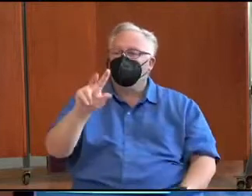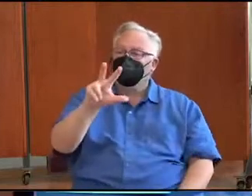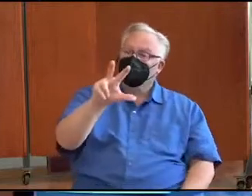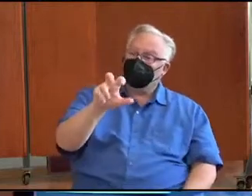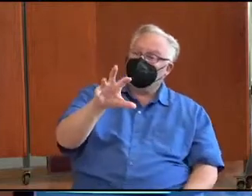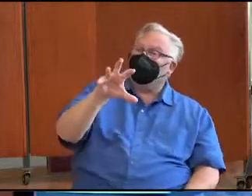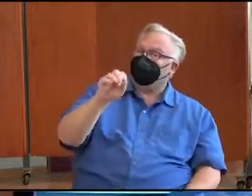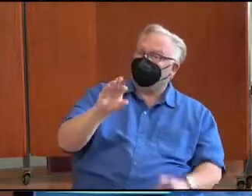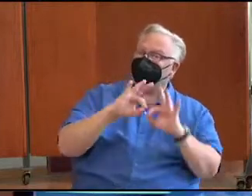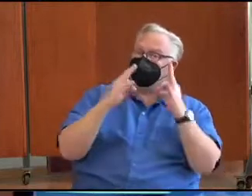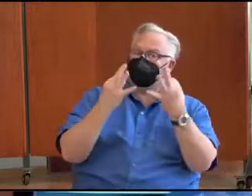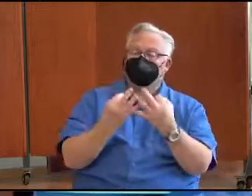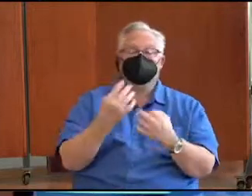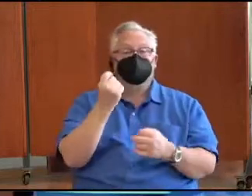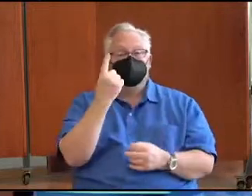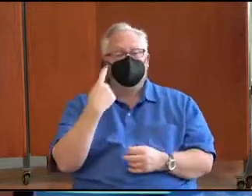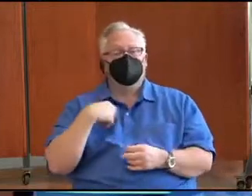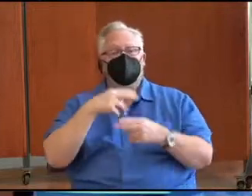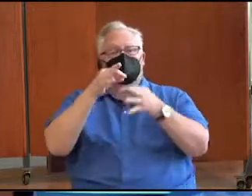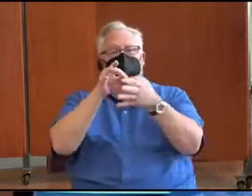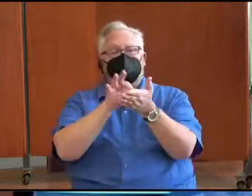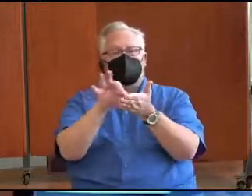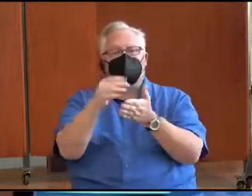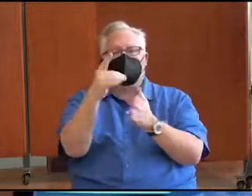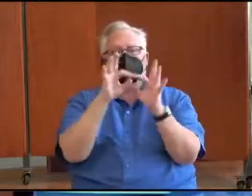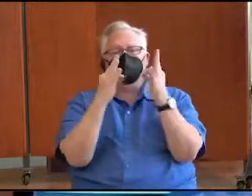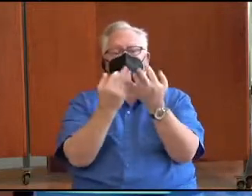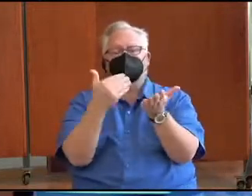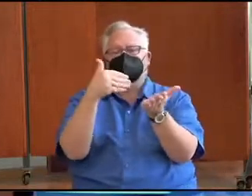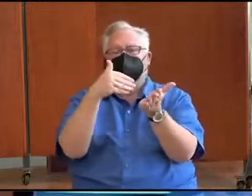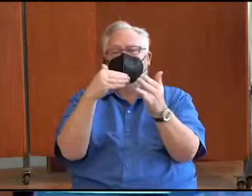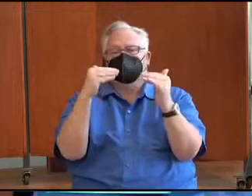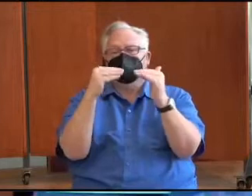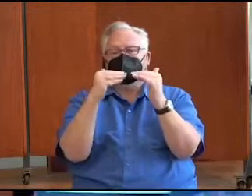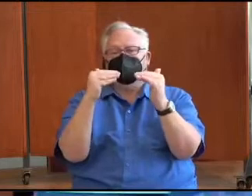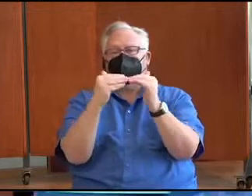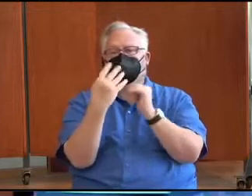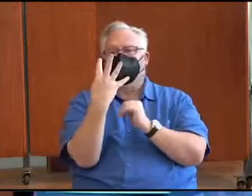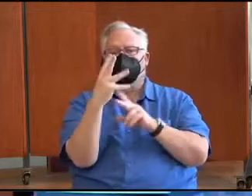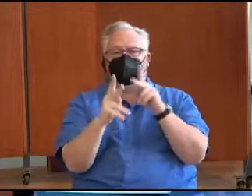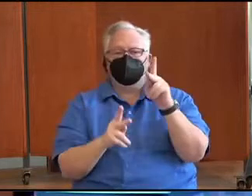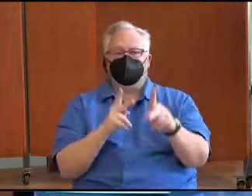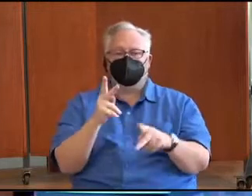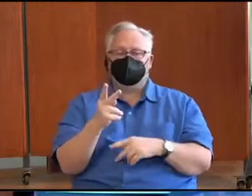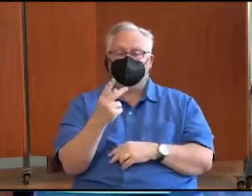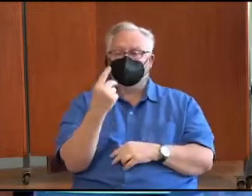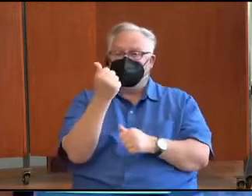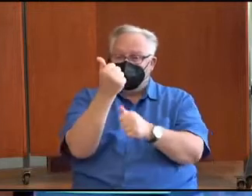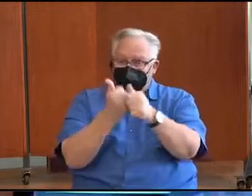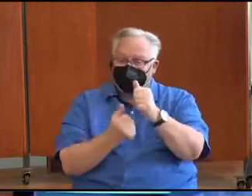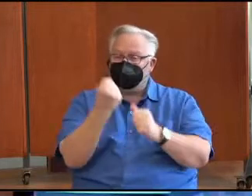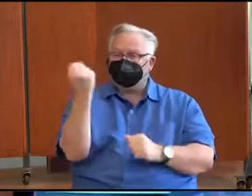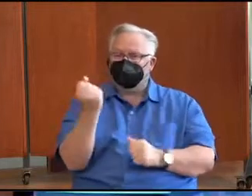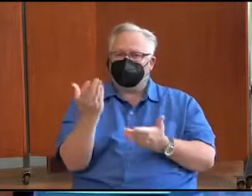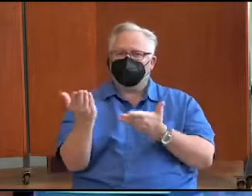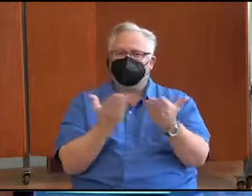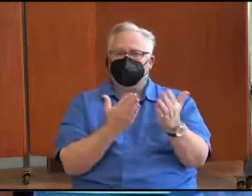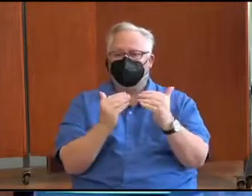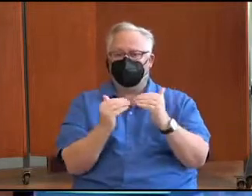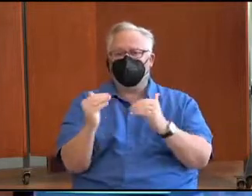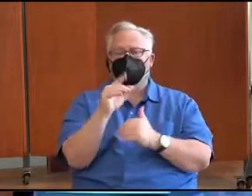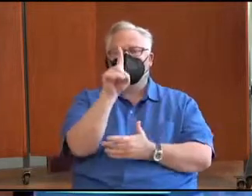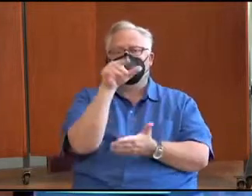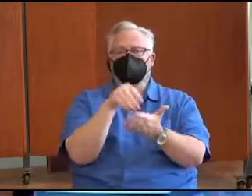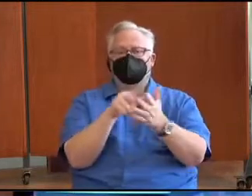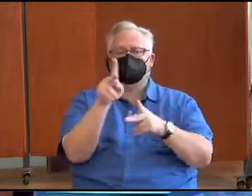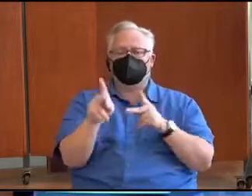family, we count as four people. That's over 1,000 people we serve on a Saturday morning. And that's not counting